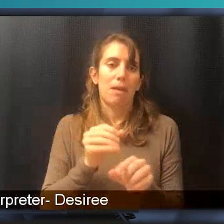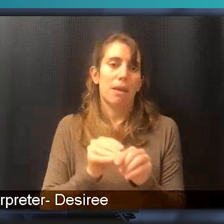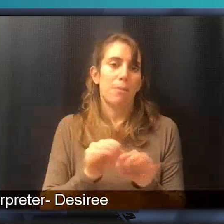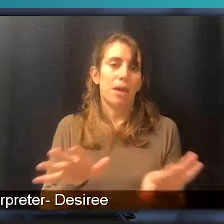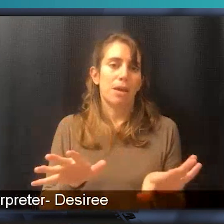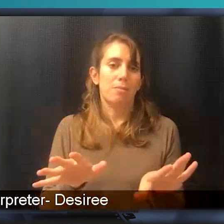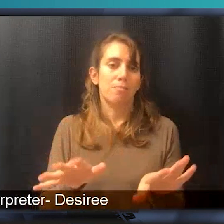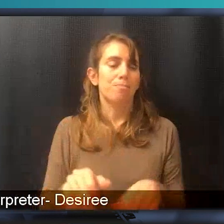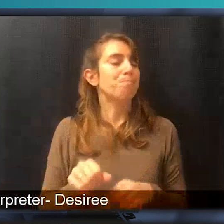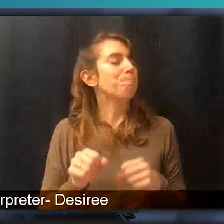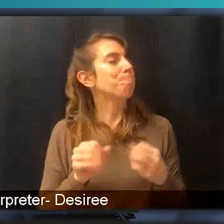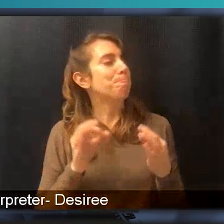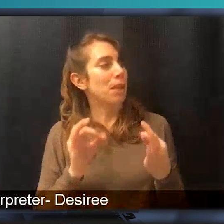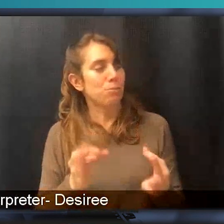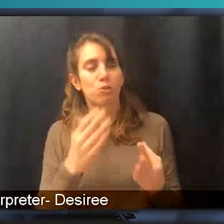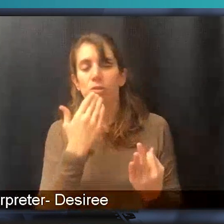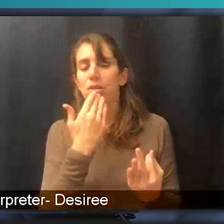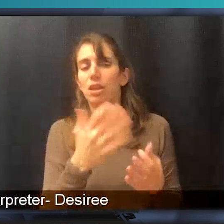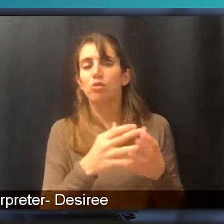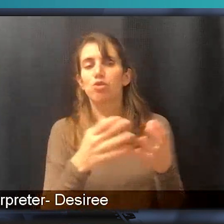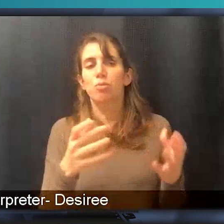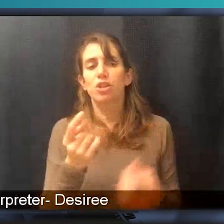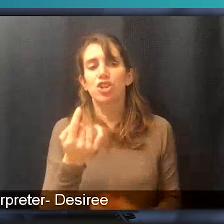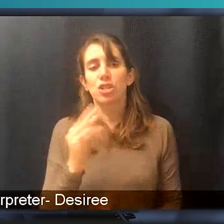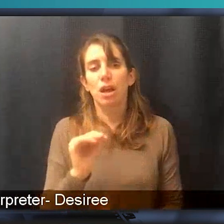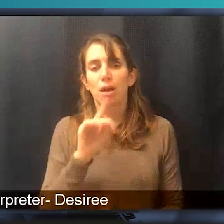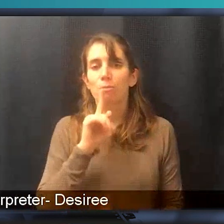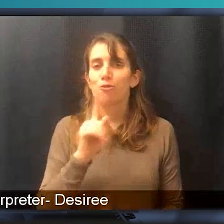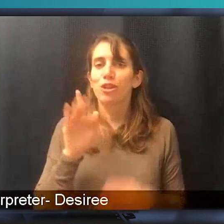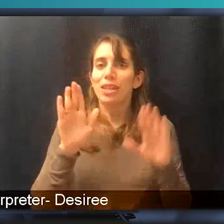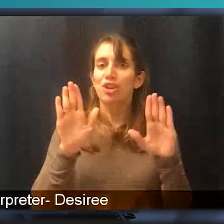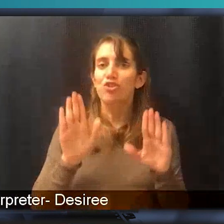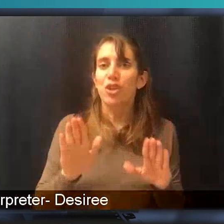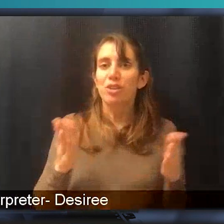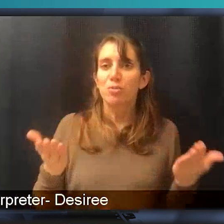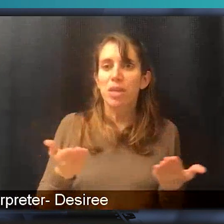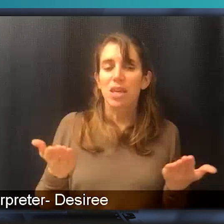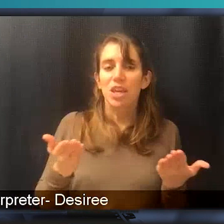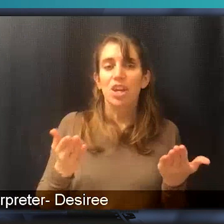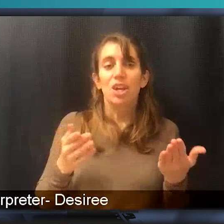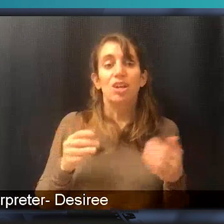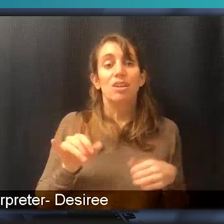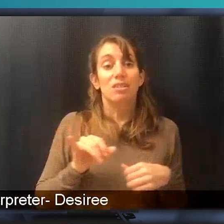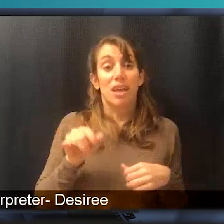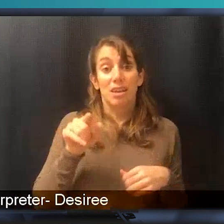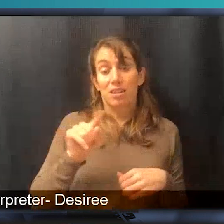so much, Tom, and it's great to be here. As Trevor was talking